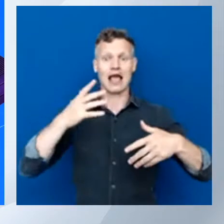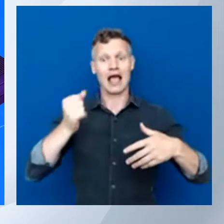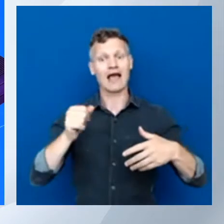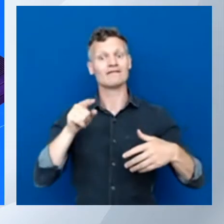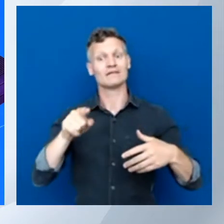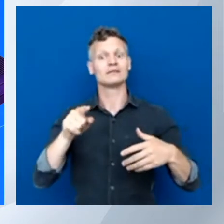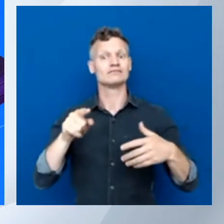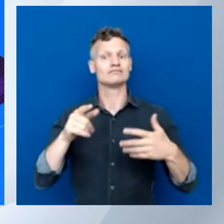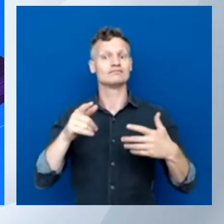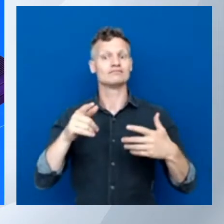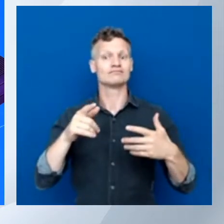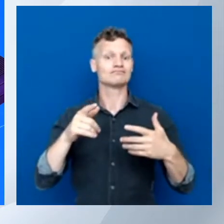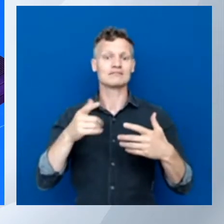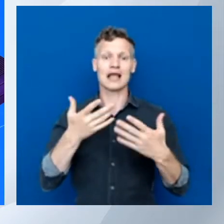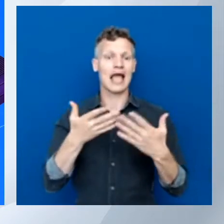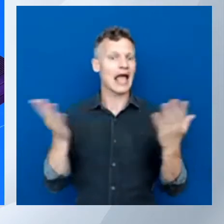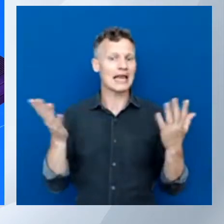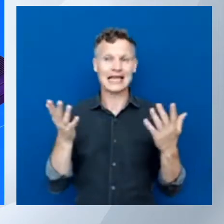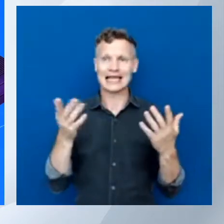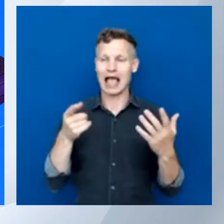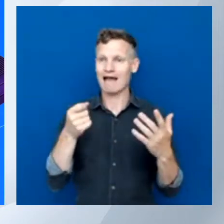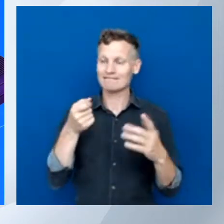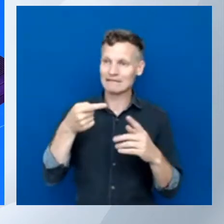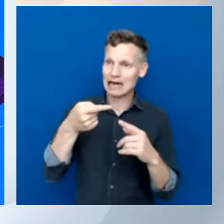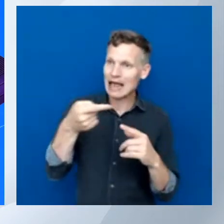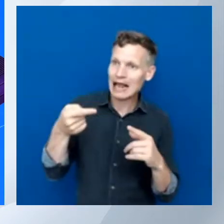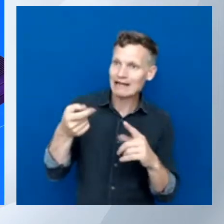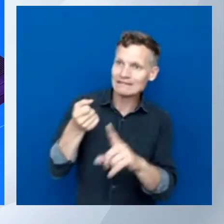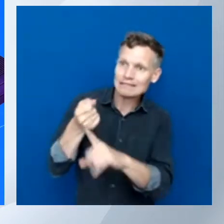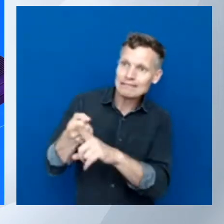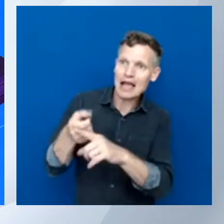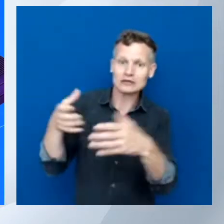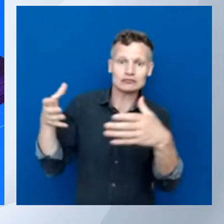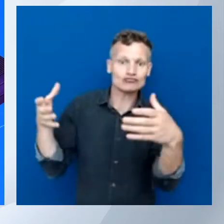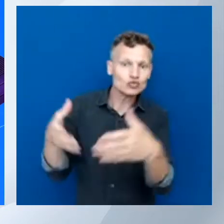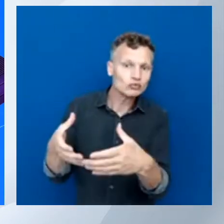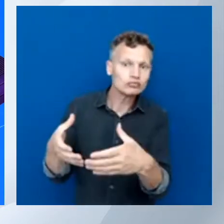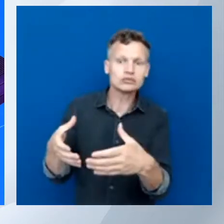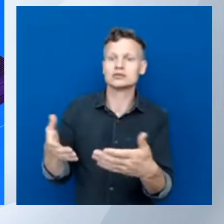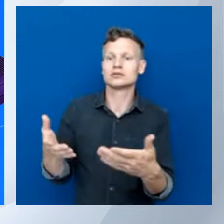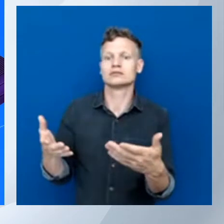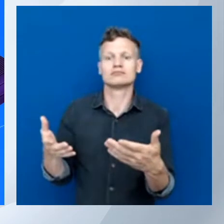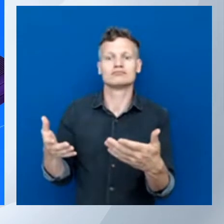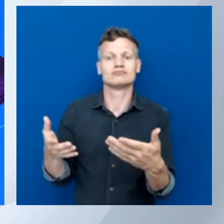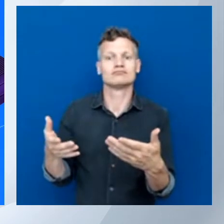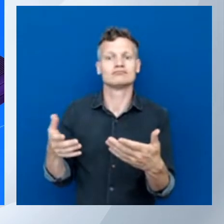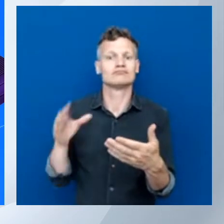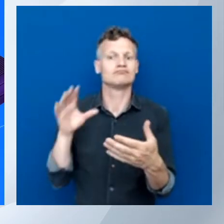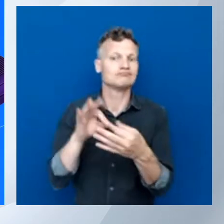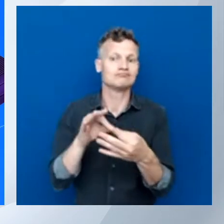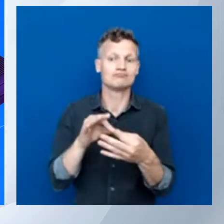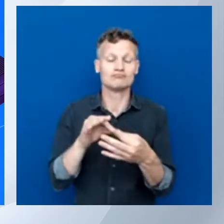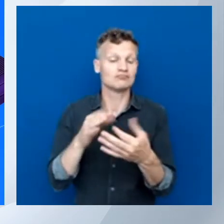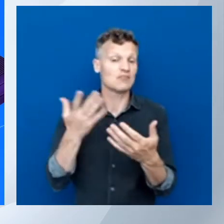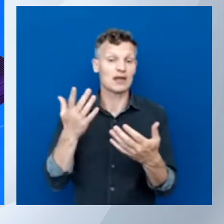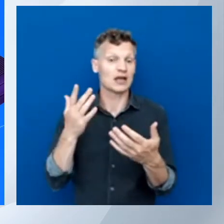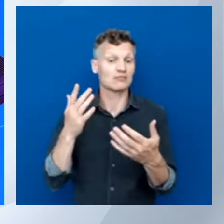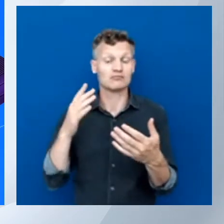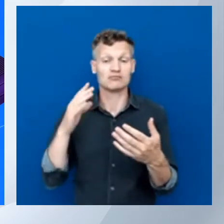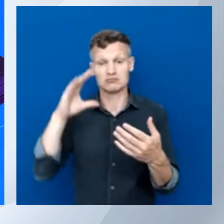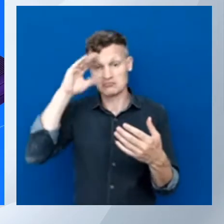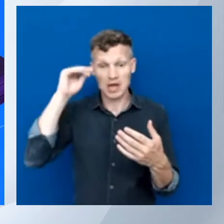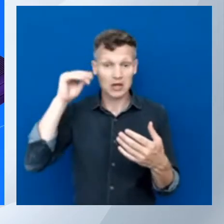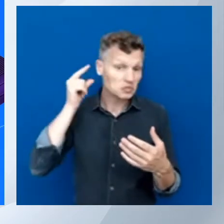of people, such as those defined as in terms of race, gender, age, or